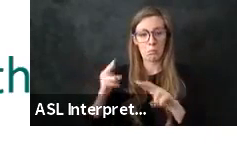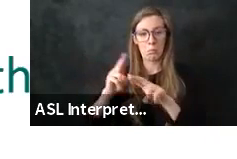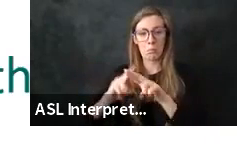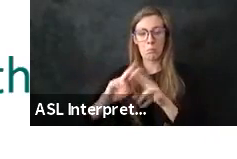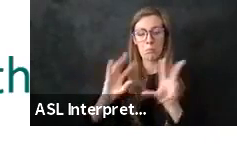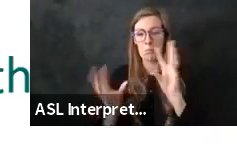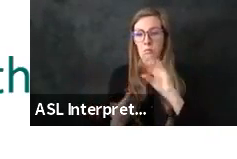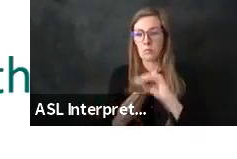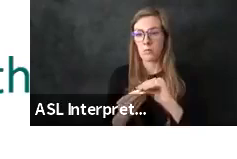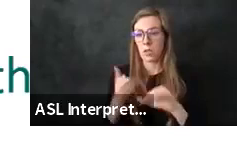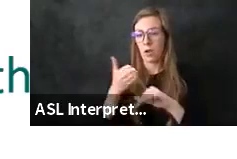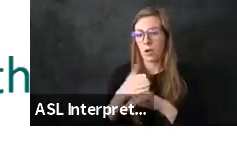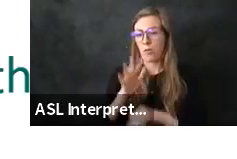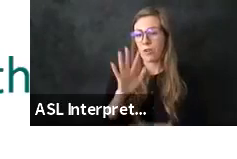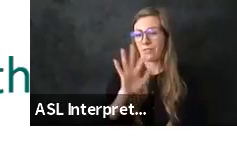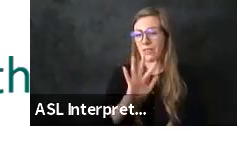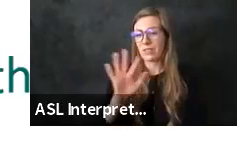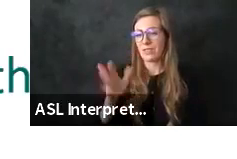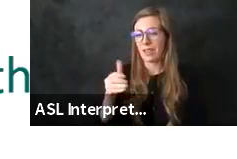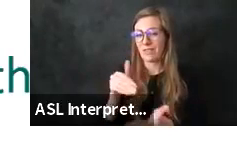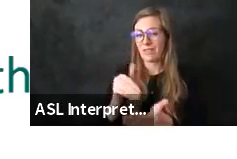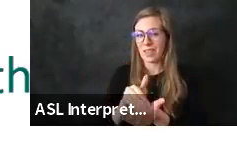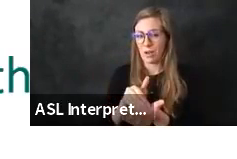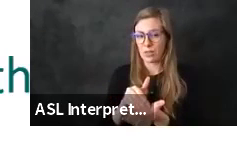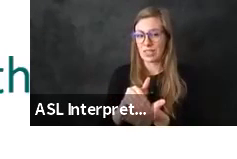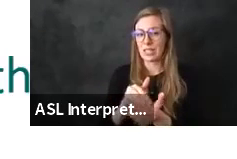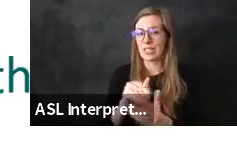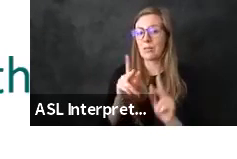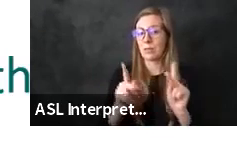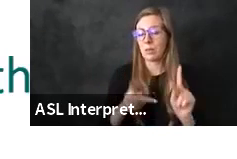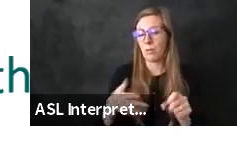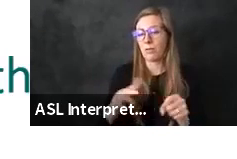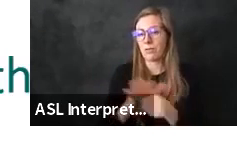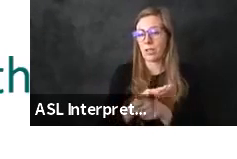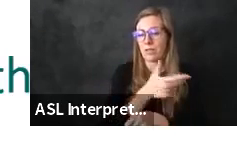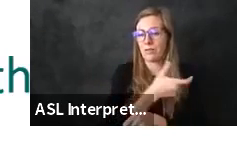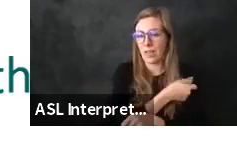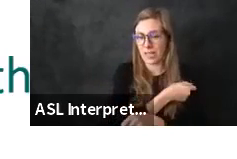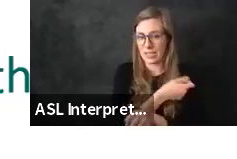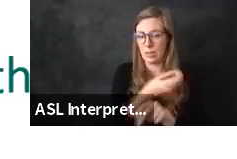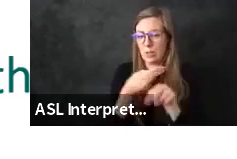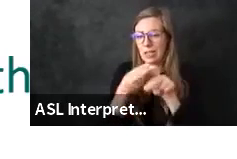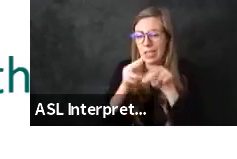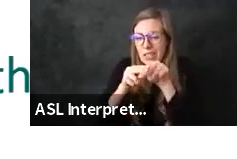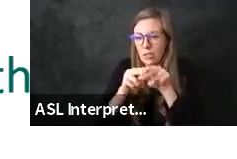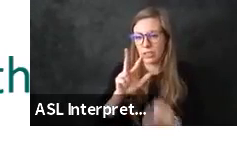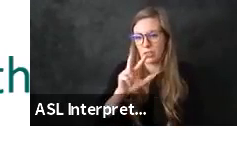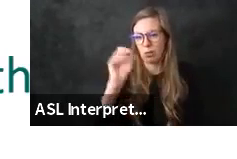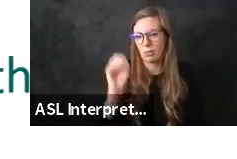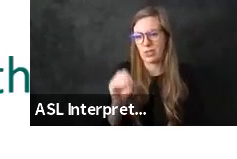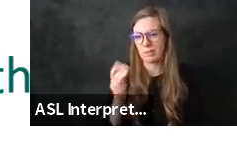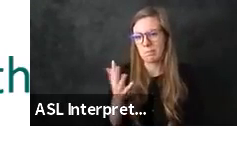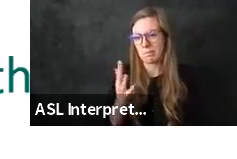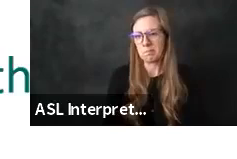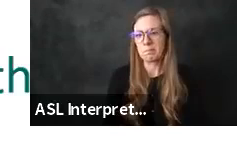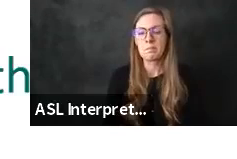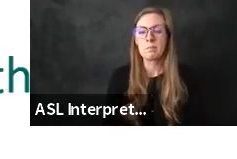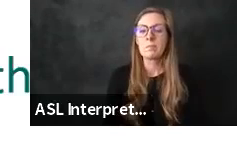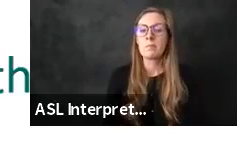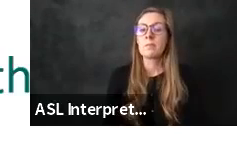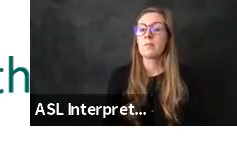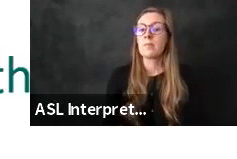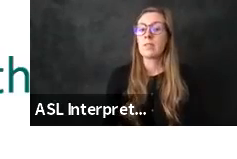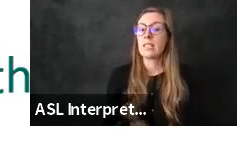of over 55,000 individuals fully vaccinated, which was an increase of about 3%. Similarly, among